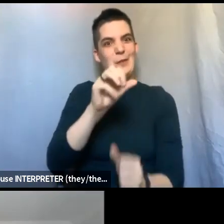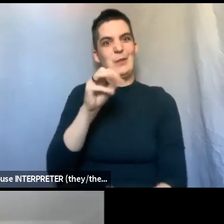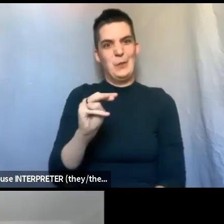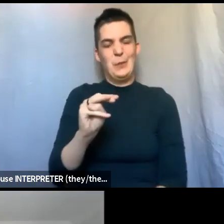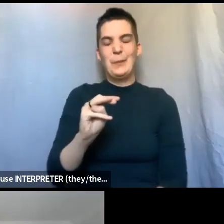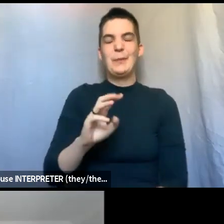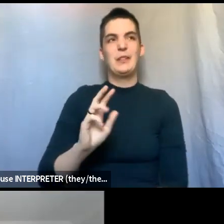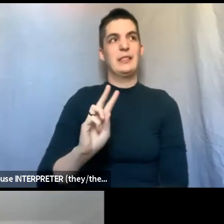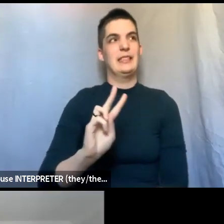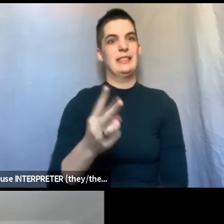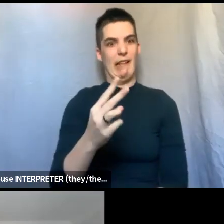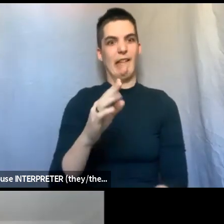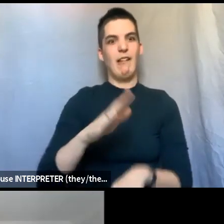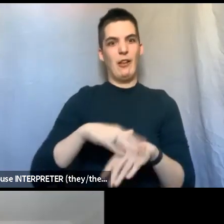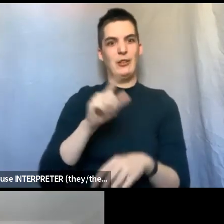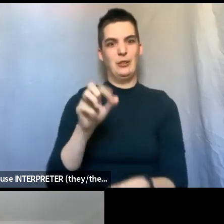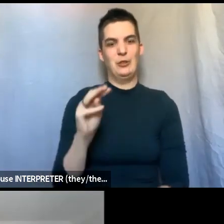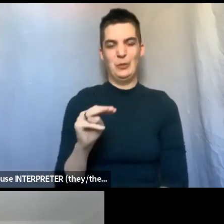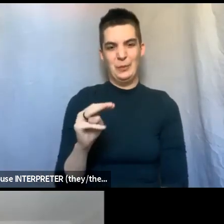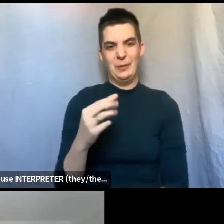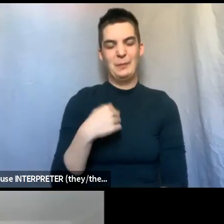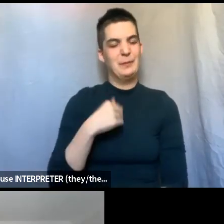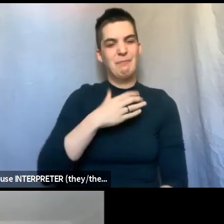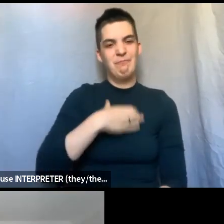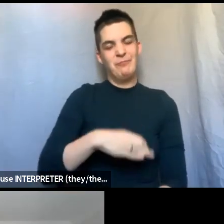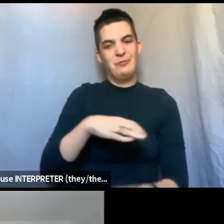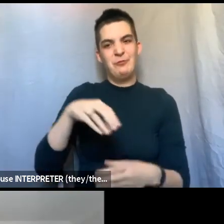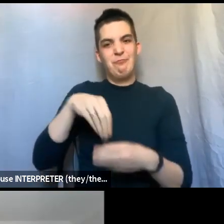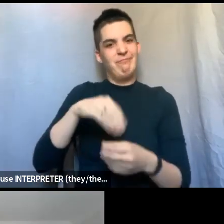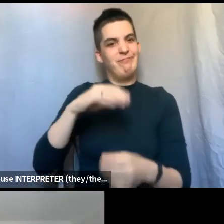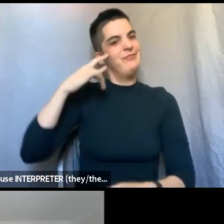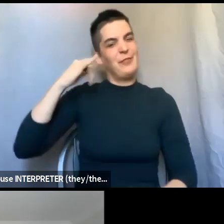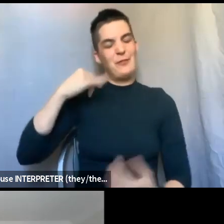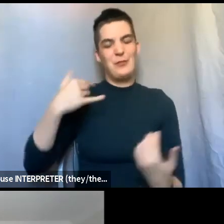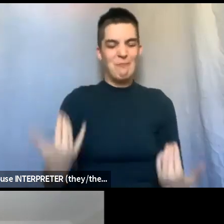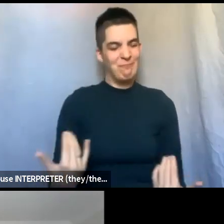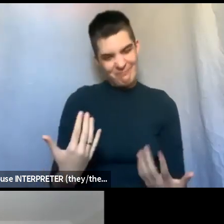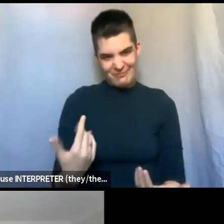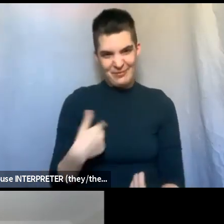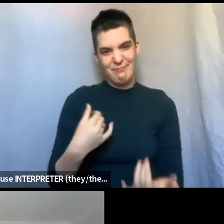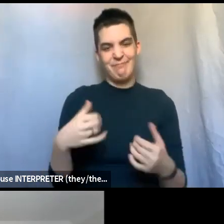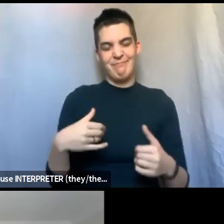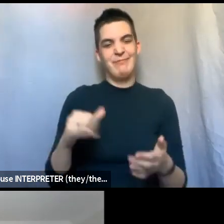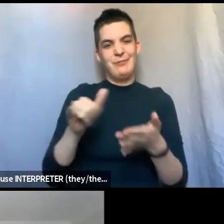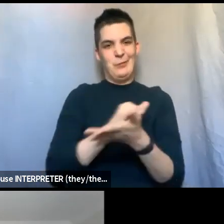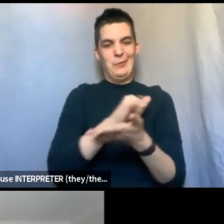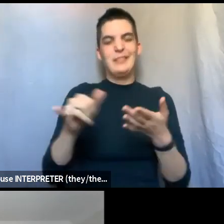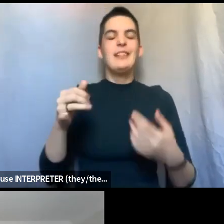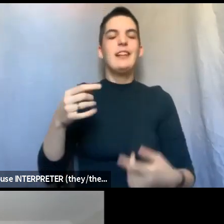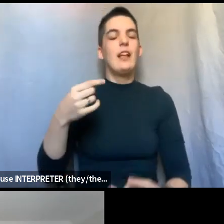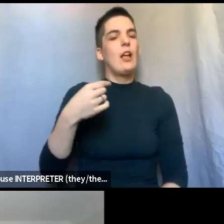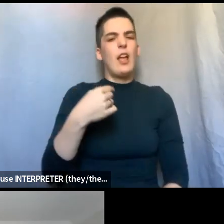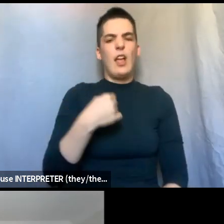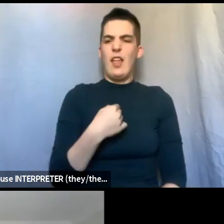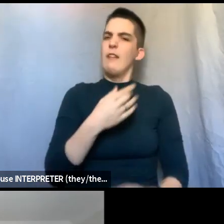wish I were out in California. Yes. I'm very happy to be here. I wanted to actually